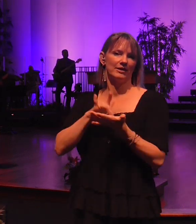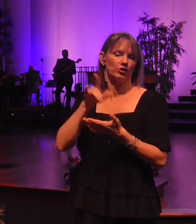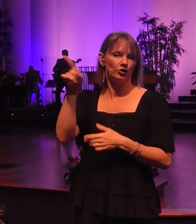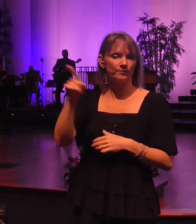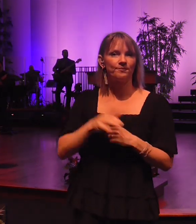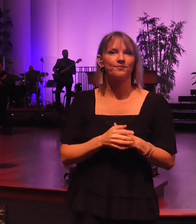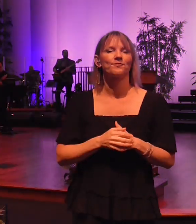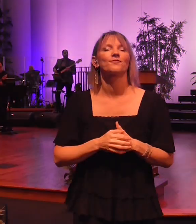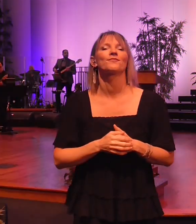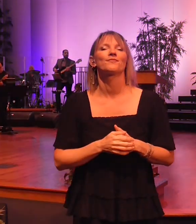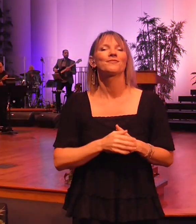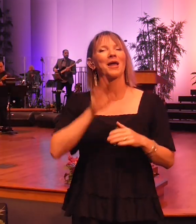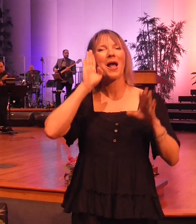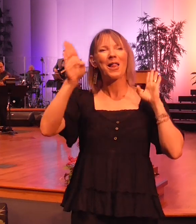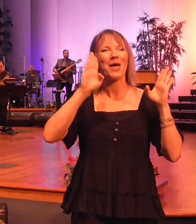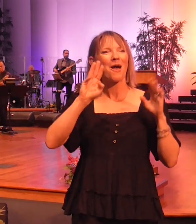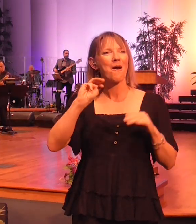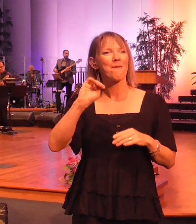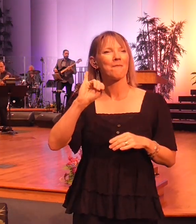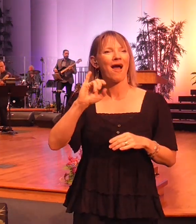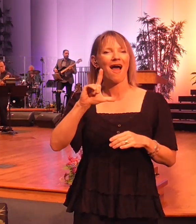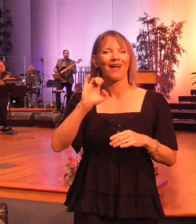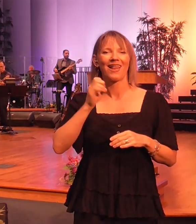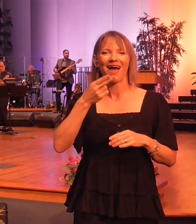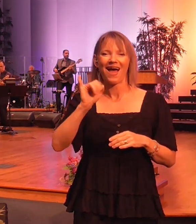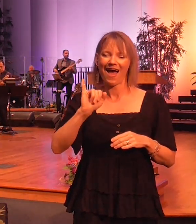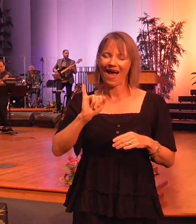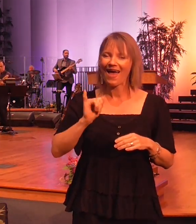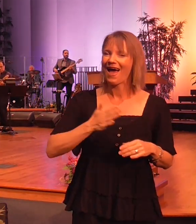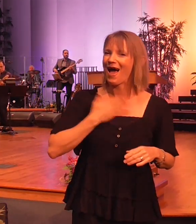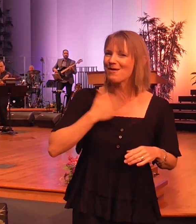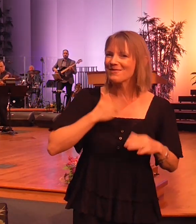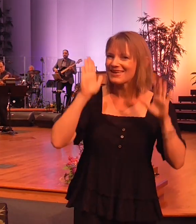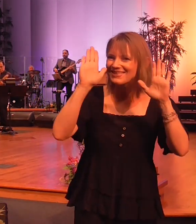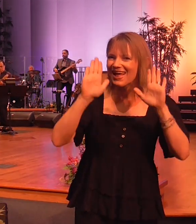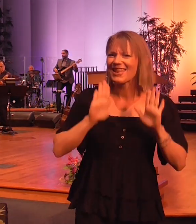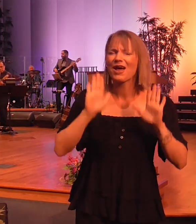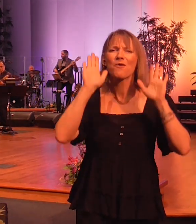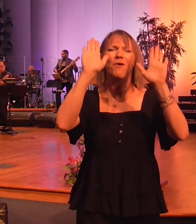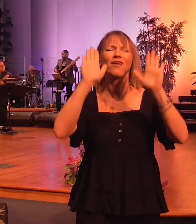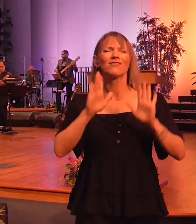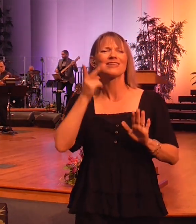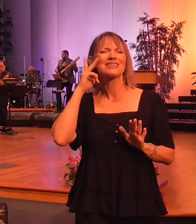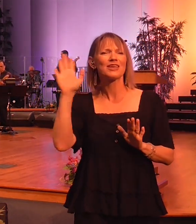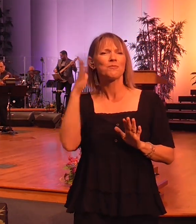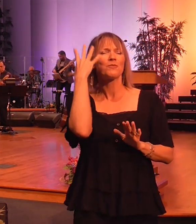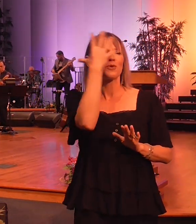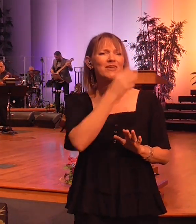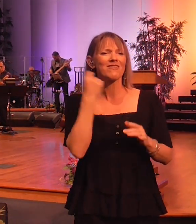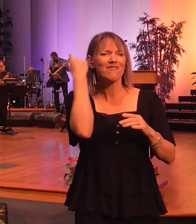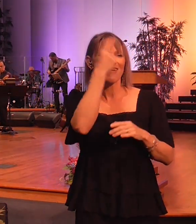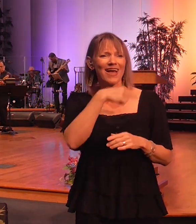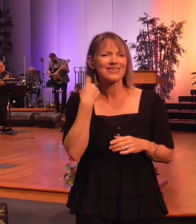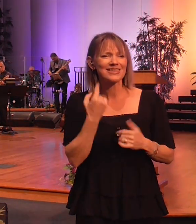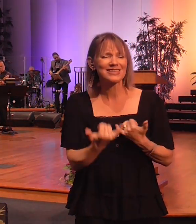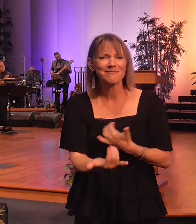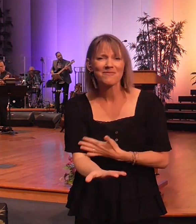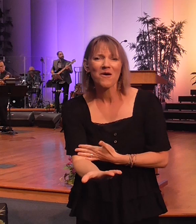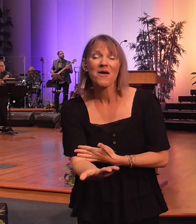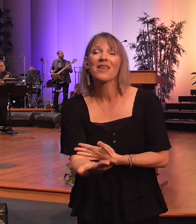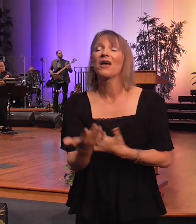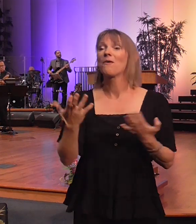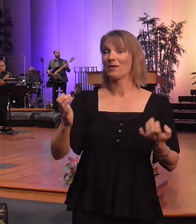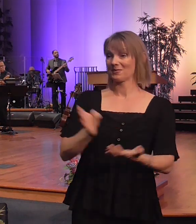Hello, Mile High. Happy Sunday to you. It's so great to see all your beautiful faces this morning. You want to sing with